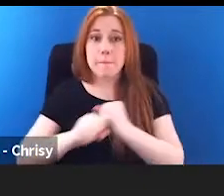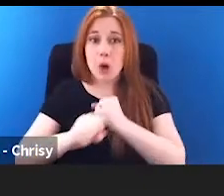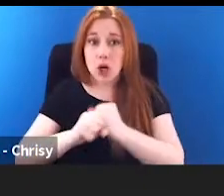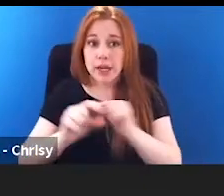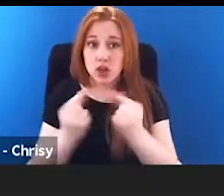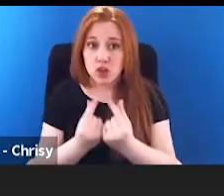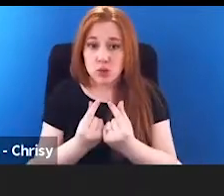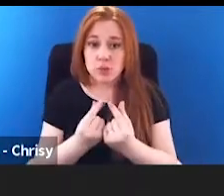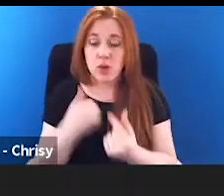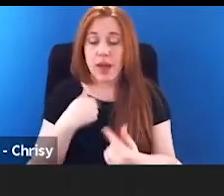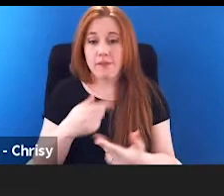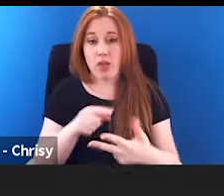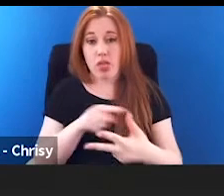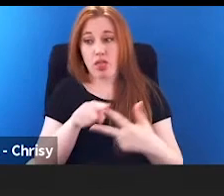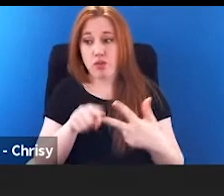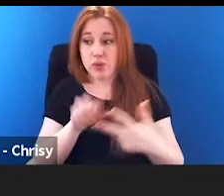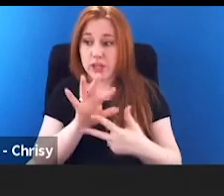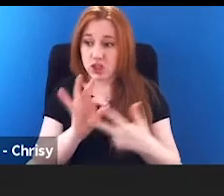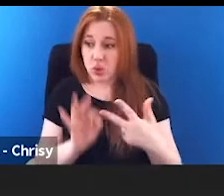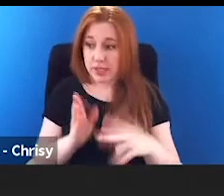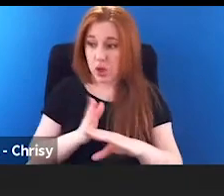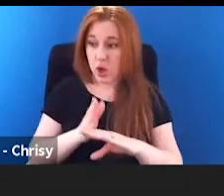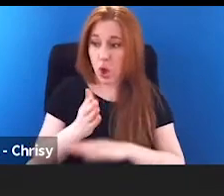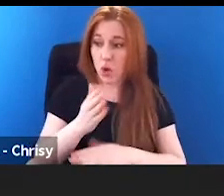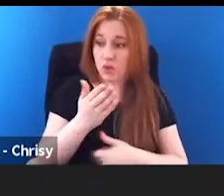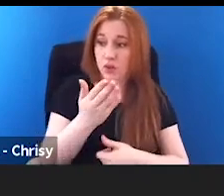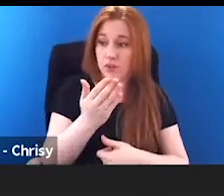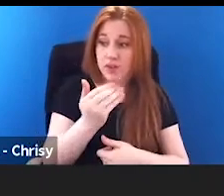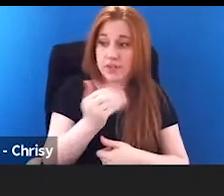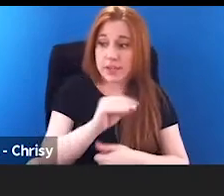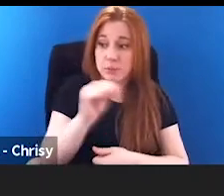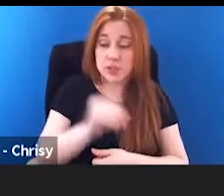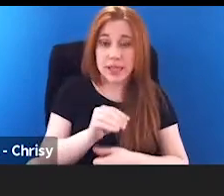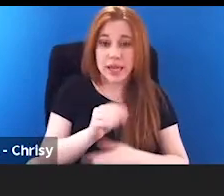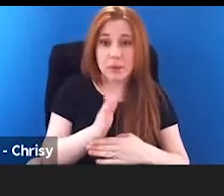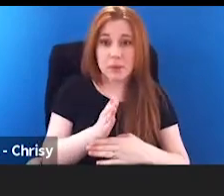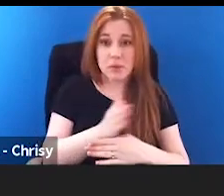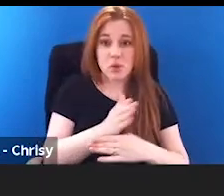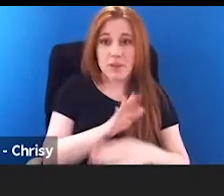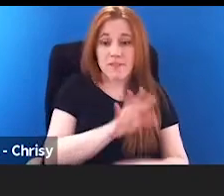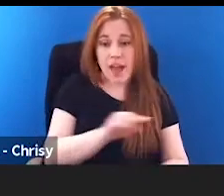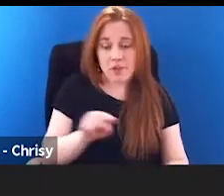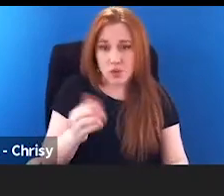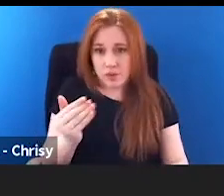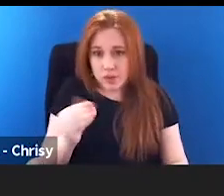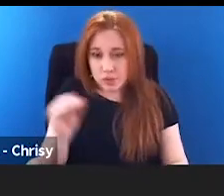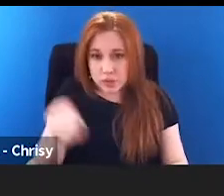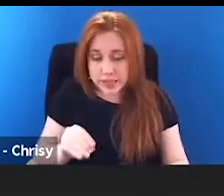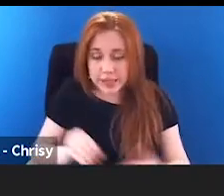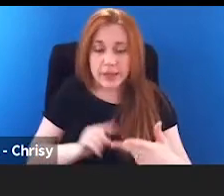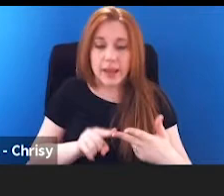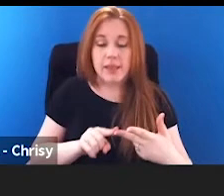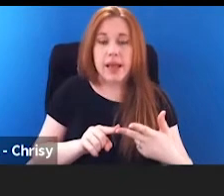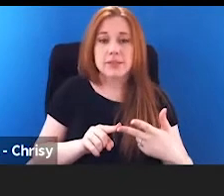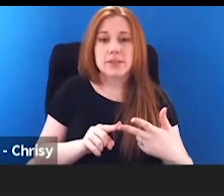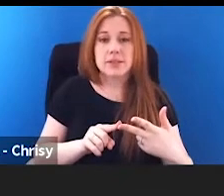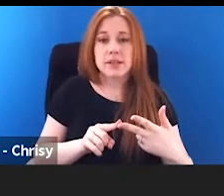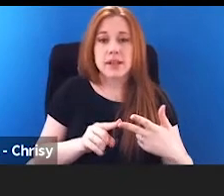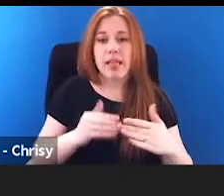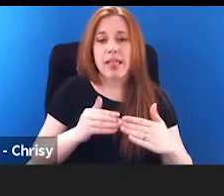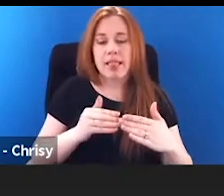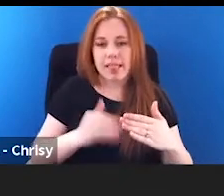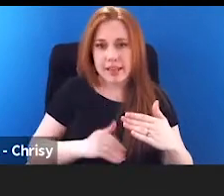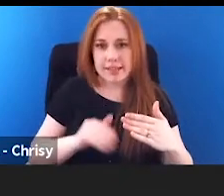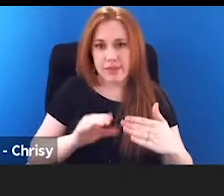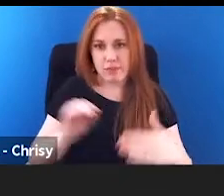three choices, more than 15%, between 5 and 15%, and then the last response would be less than 5%